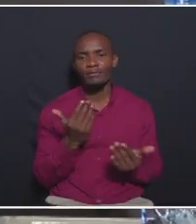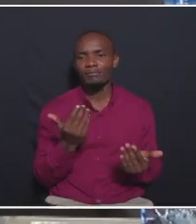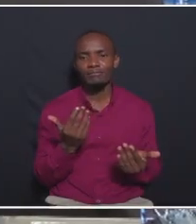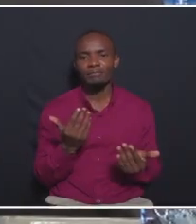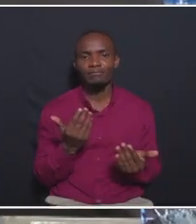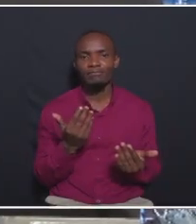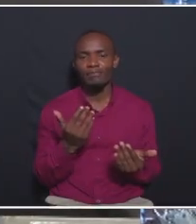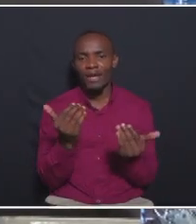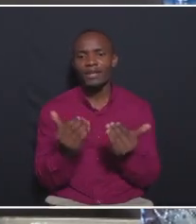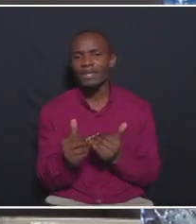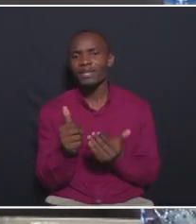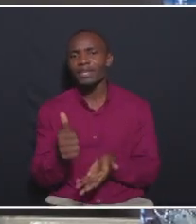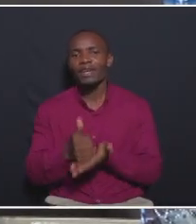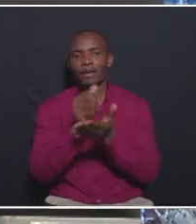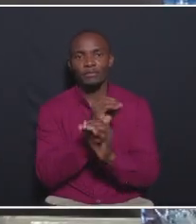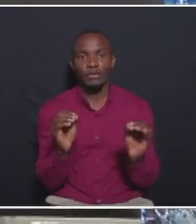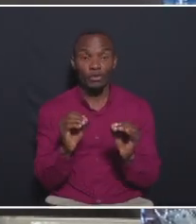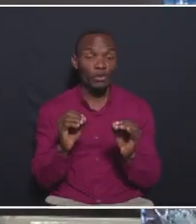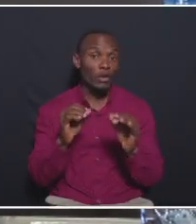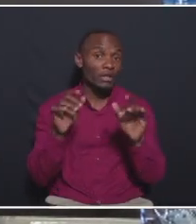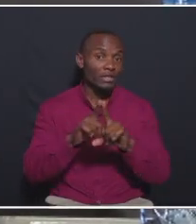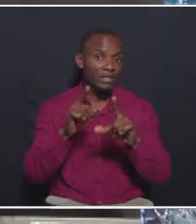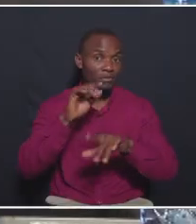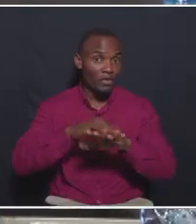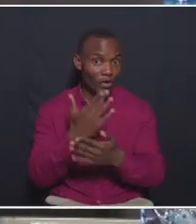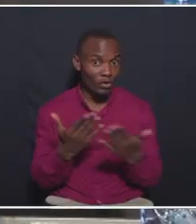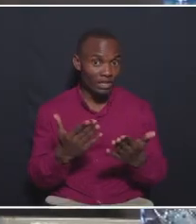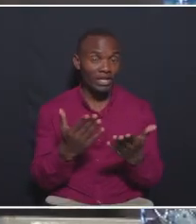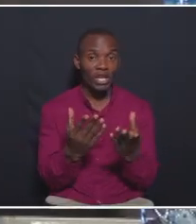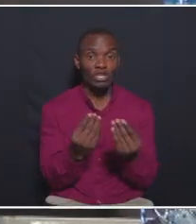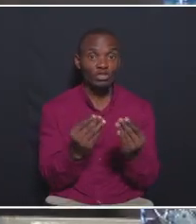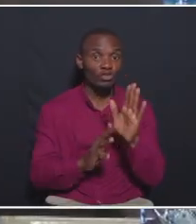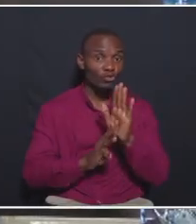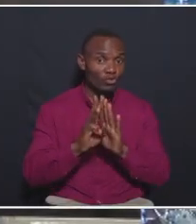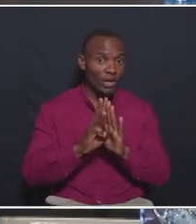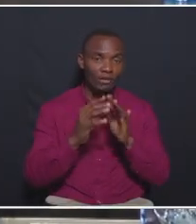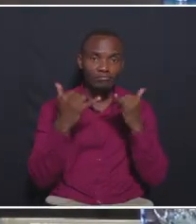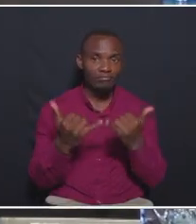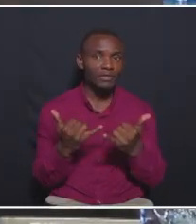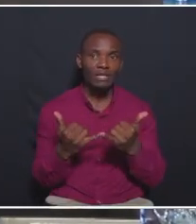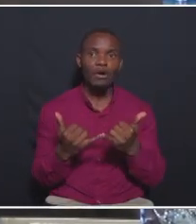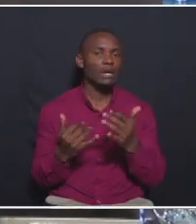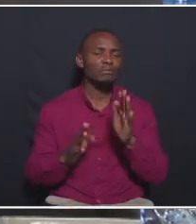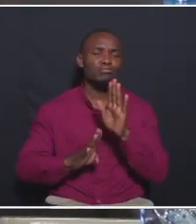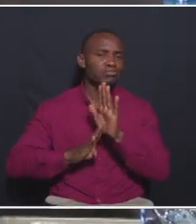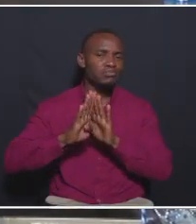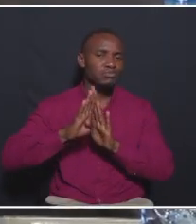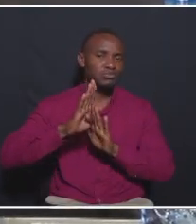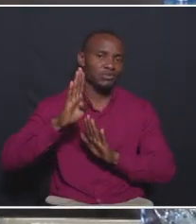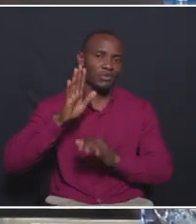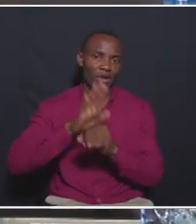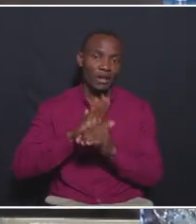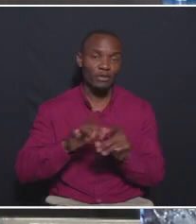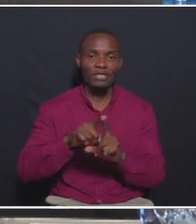anymore. The good thing is that software has grown. Like, the software right now is really, really good, and I'm sure the AI guys will talk to